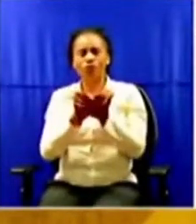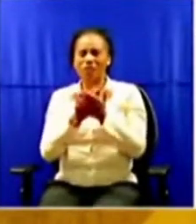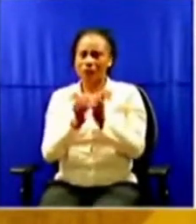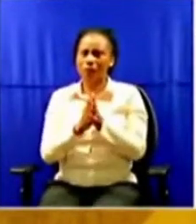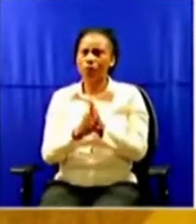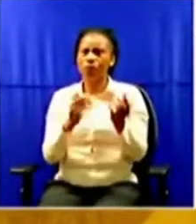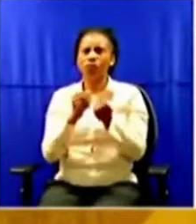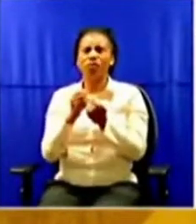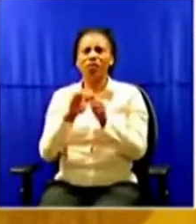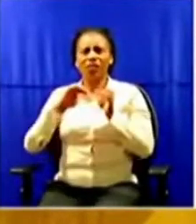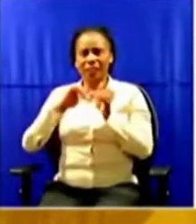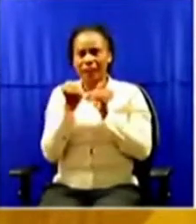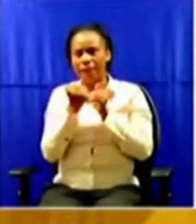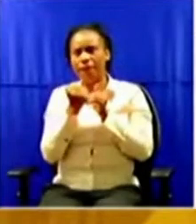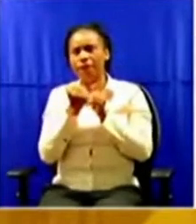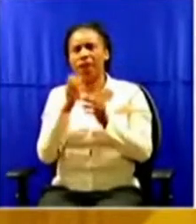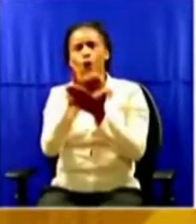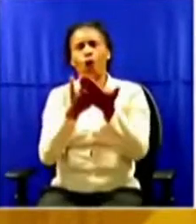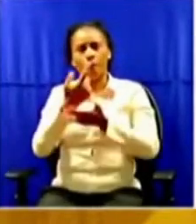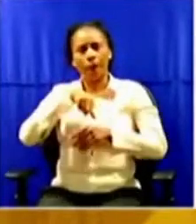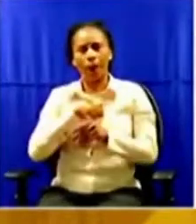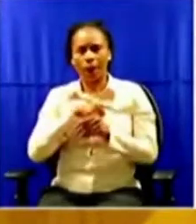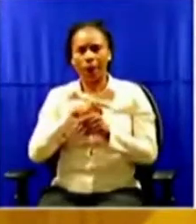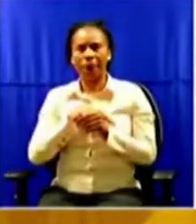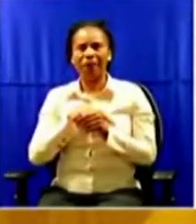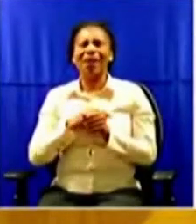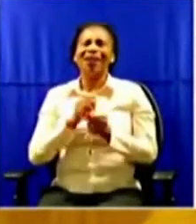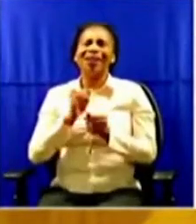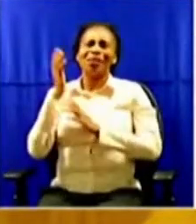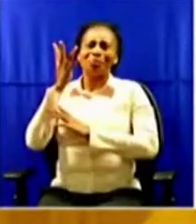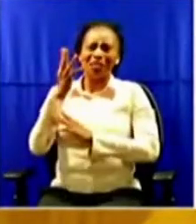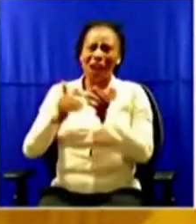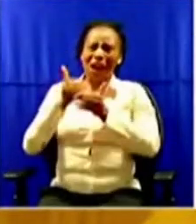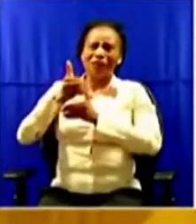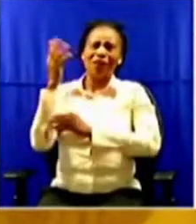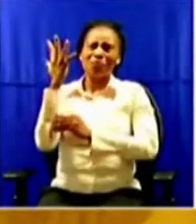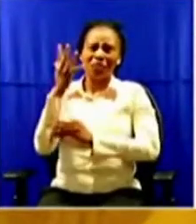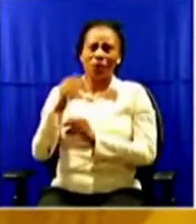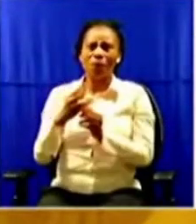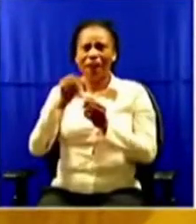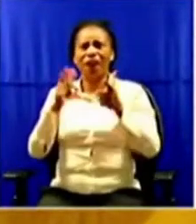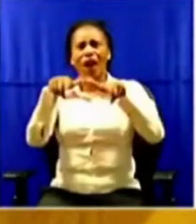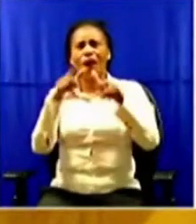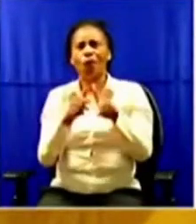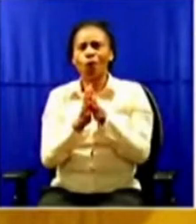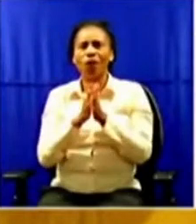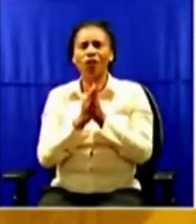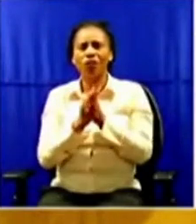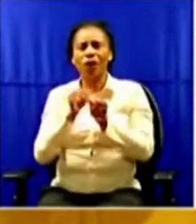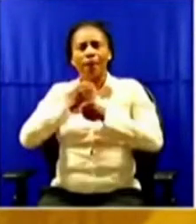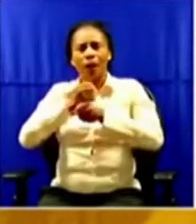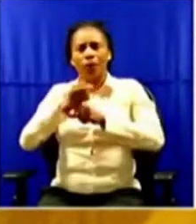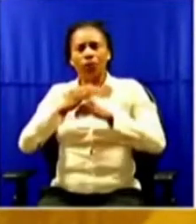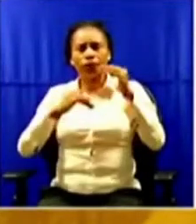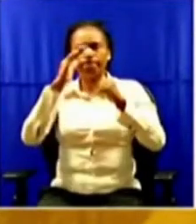economy. So, speech after speech, year after year, we have the language of reform with absolutely no progress to speak